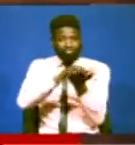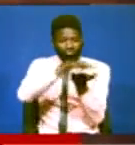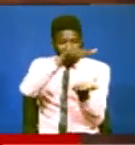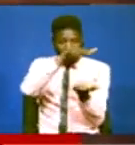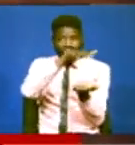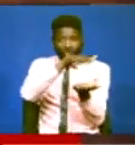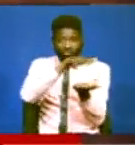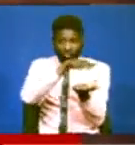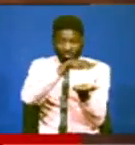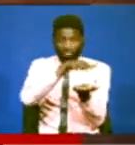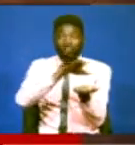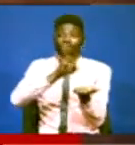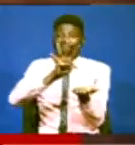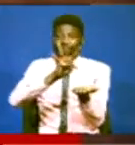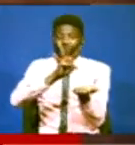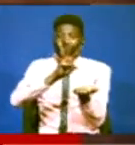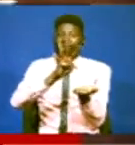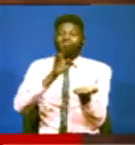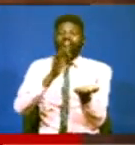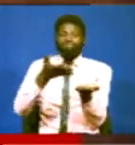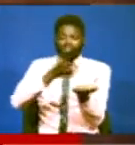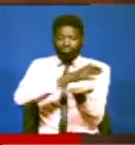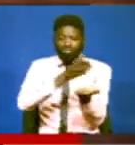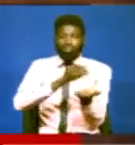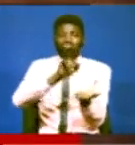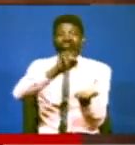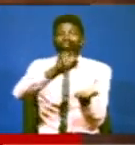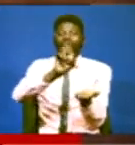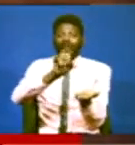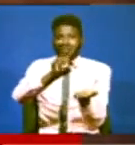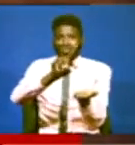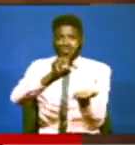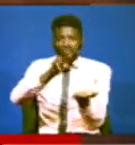page number 202. Confirm that is the affidavit.